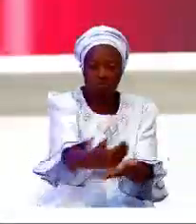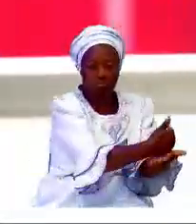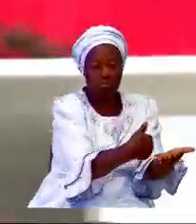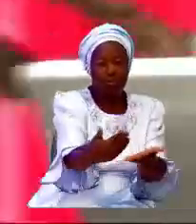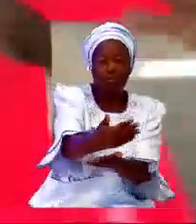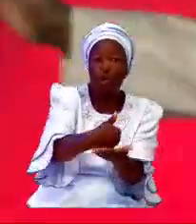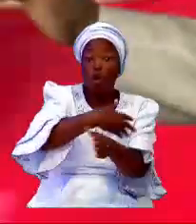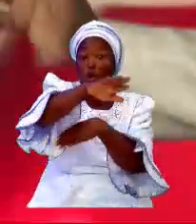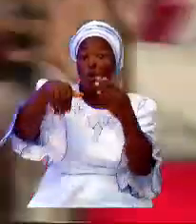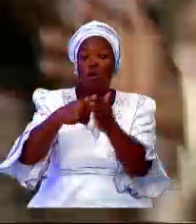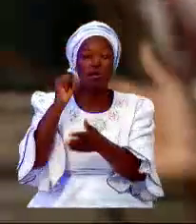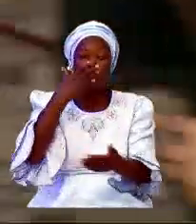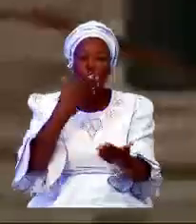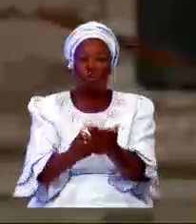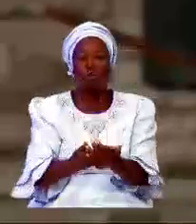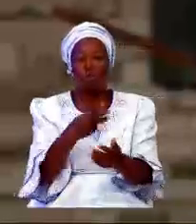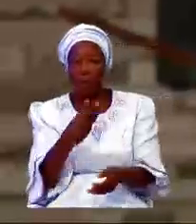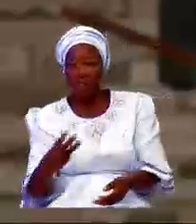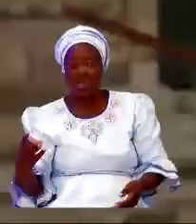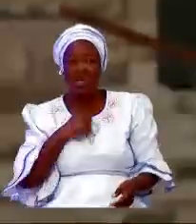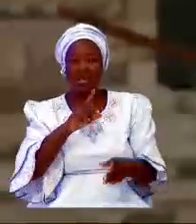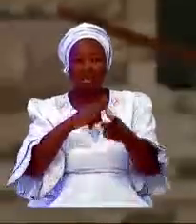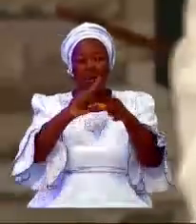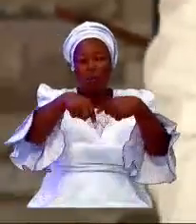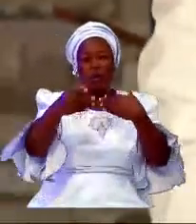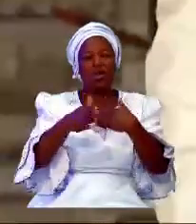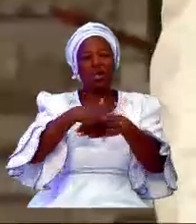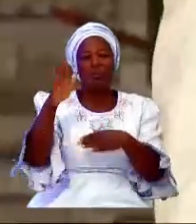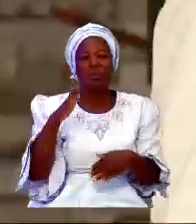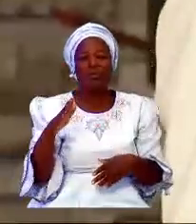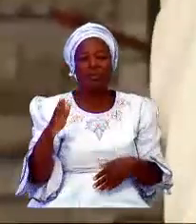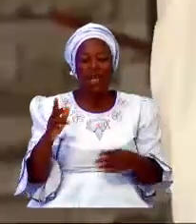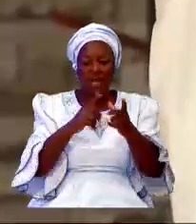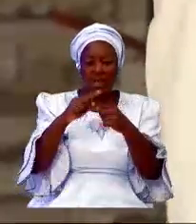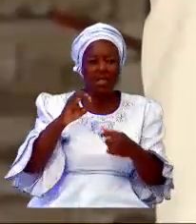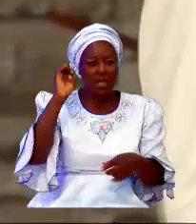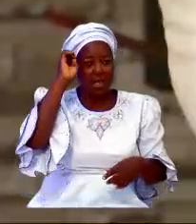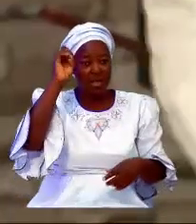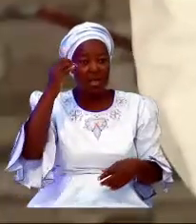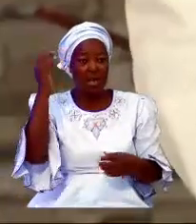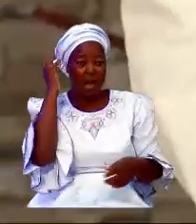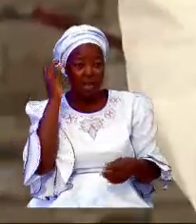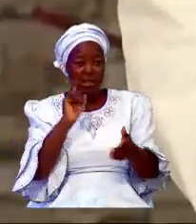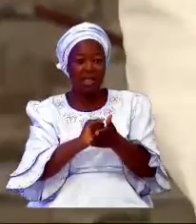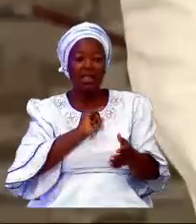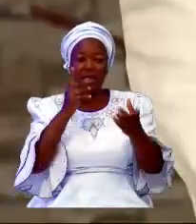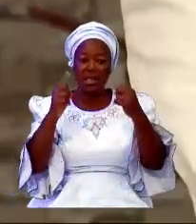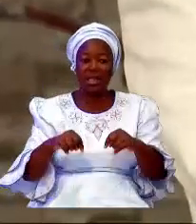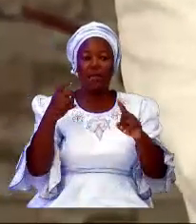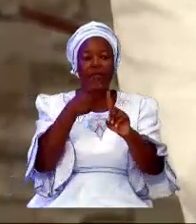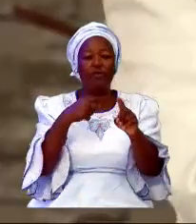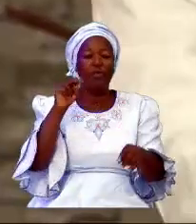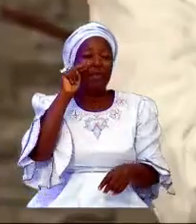his house, he packed all his good property and went away. And then he heard